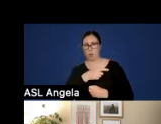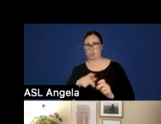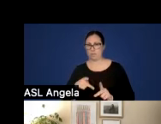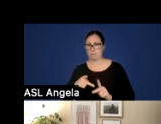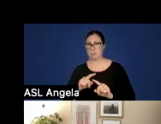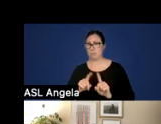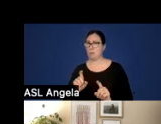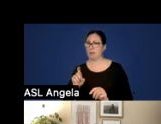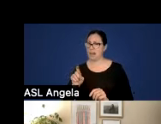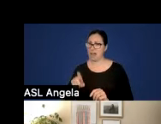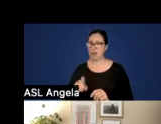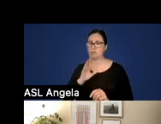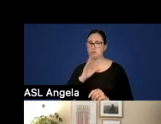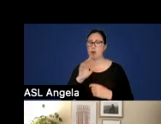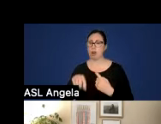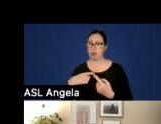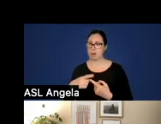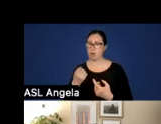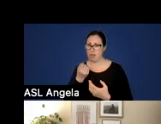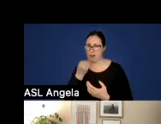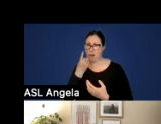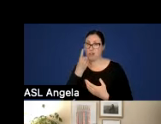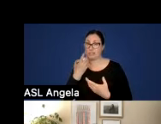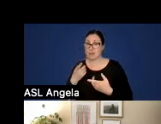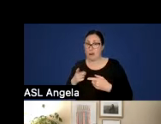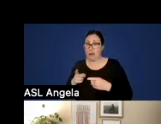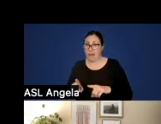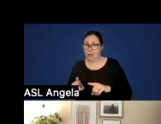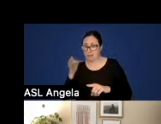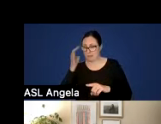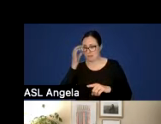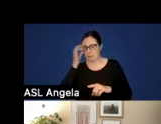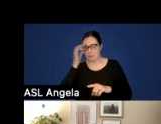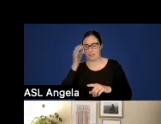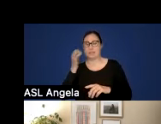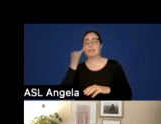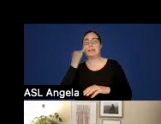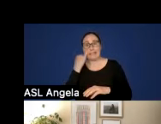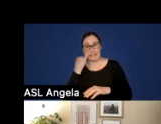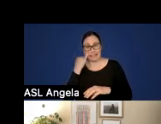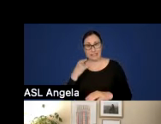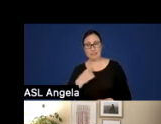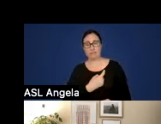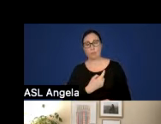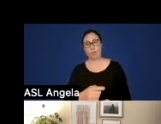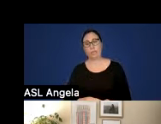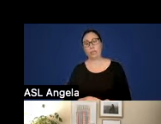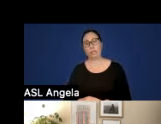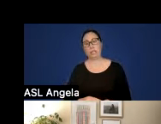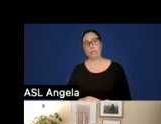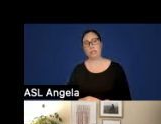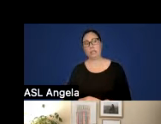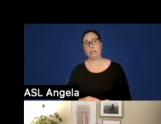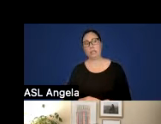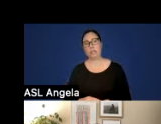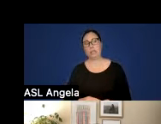talk about and understand the implications of what might happen if we are standoffish